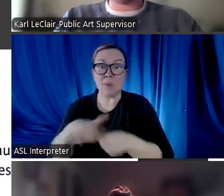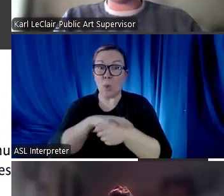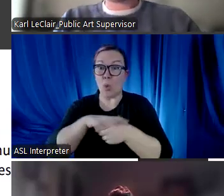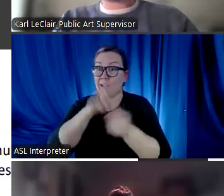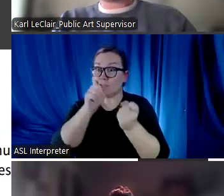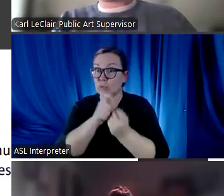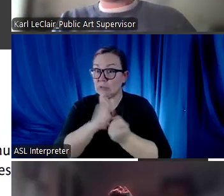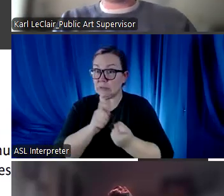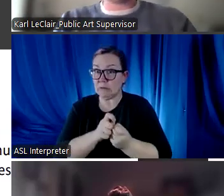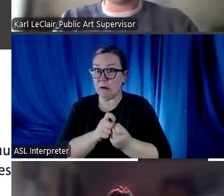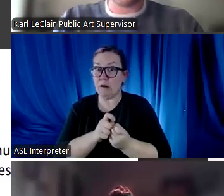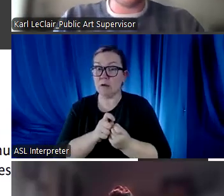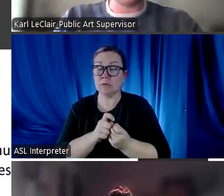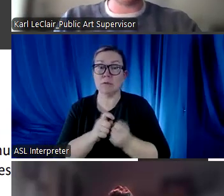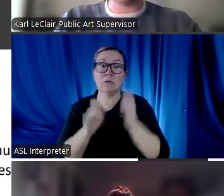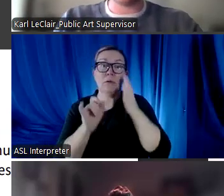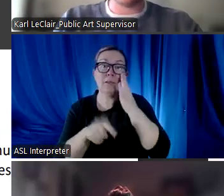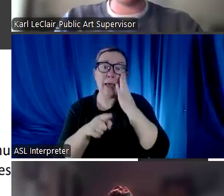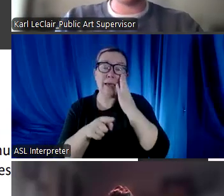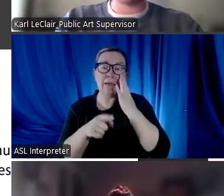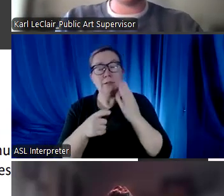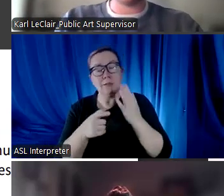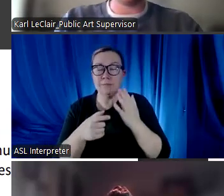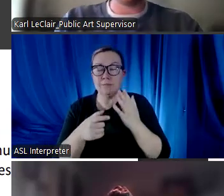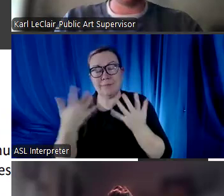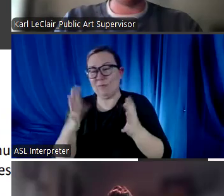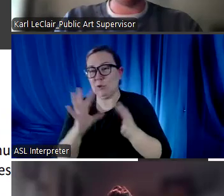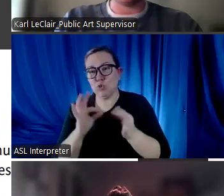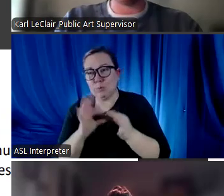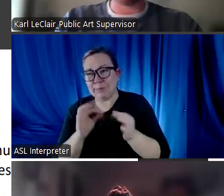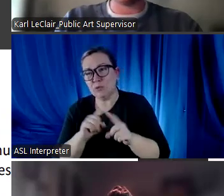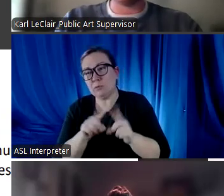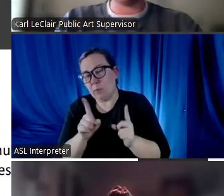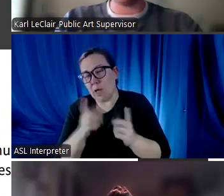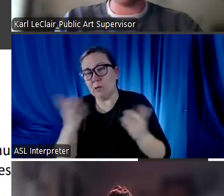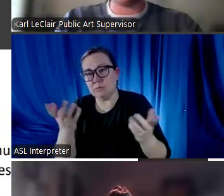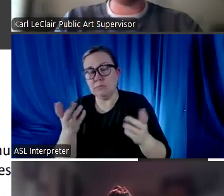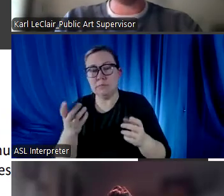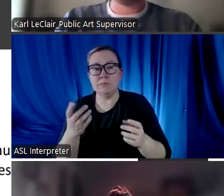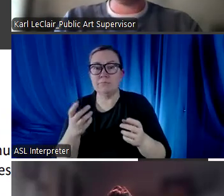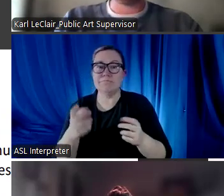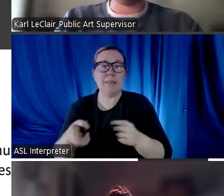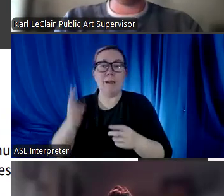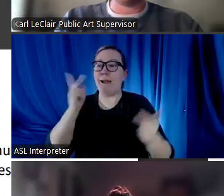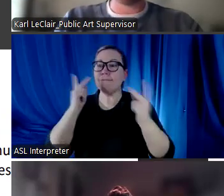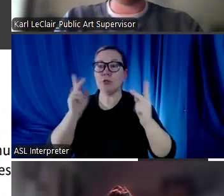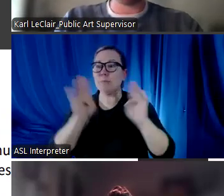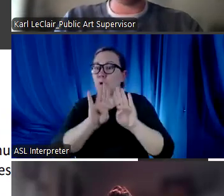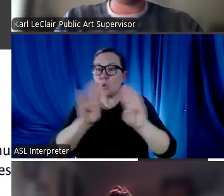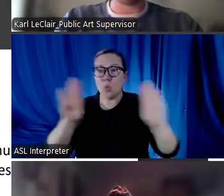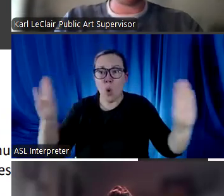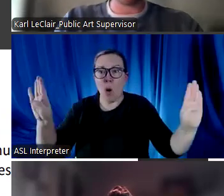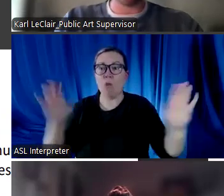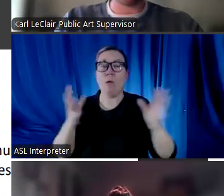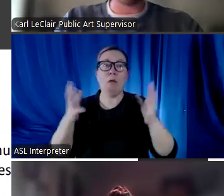details, this is maybe a little bit redundant what I spoke through earlier, but yeah, it's just a high visibility wall. Lots